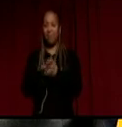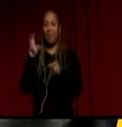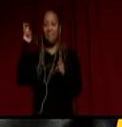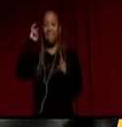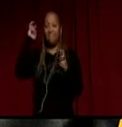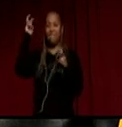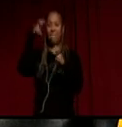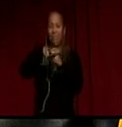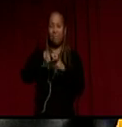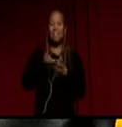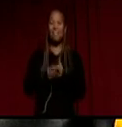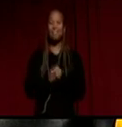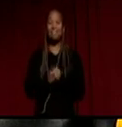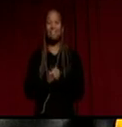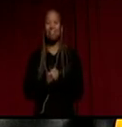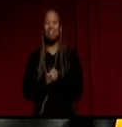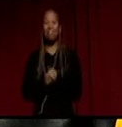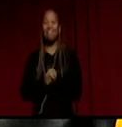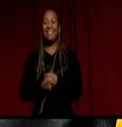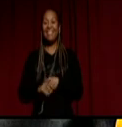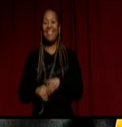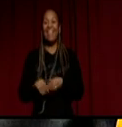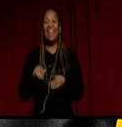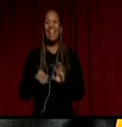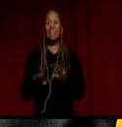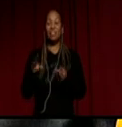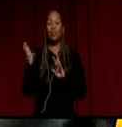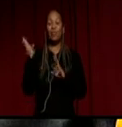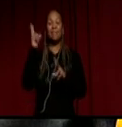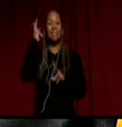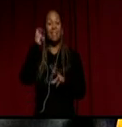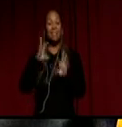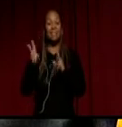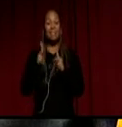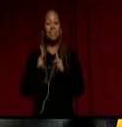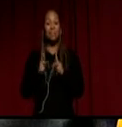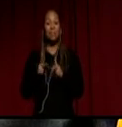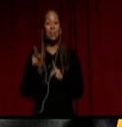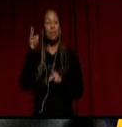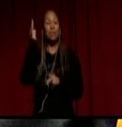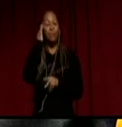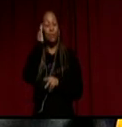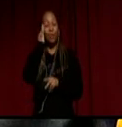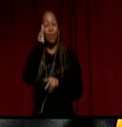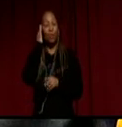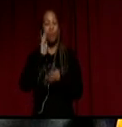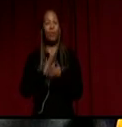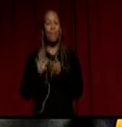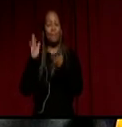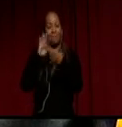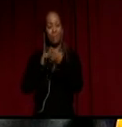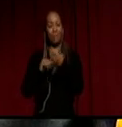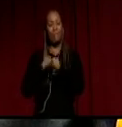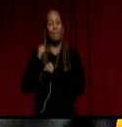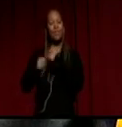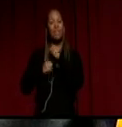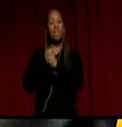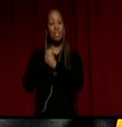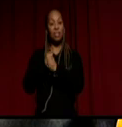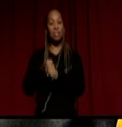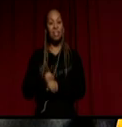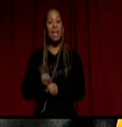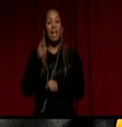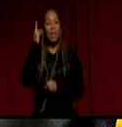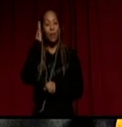really listen to people who have, you know, some expertise in this, that have been studying this for decades and know exactly what